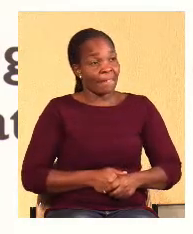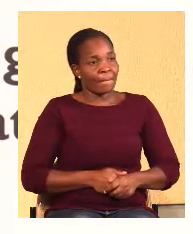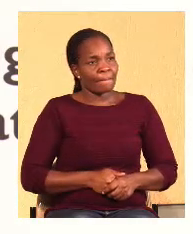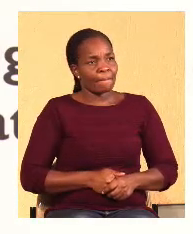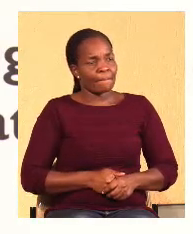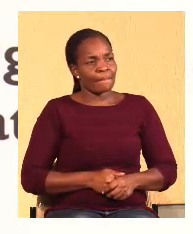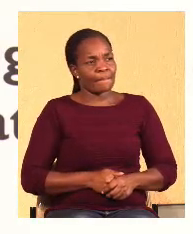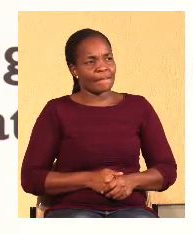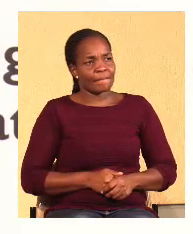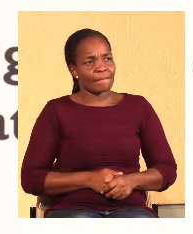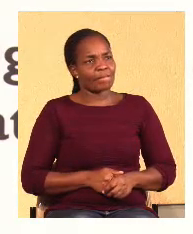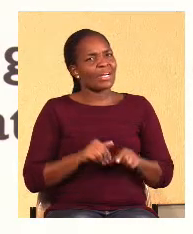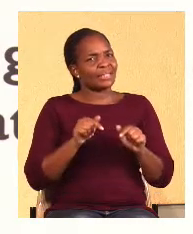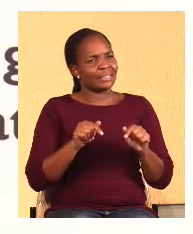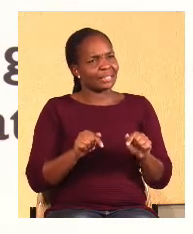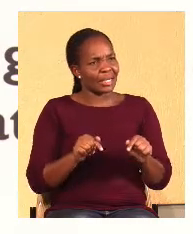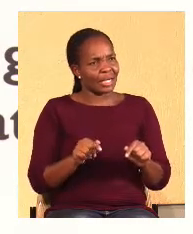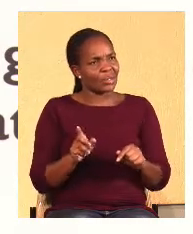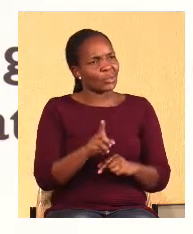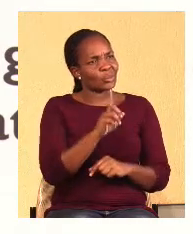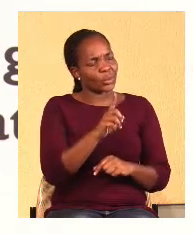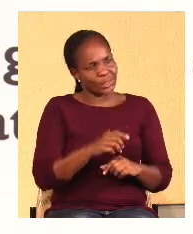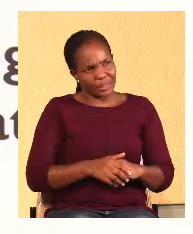And so you need to ask yourself,